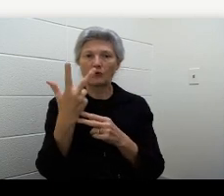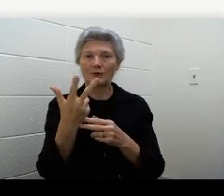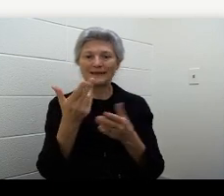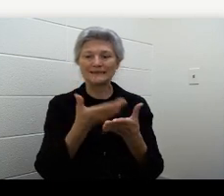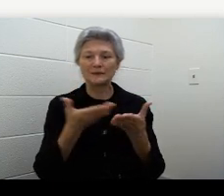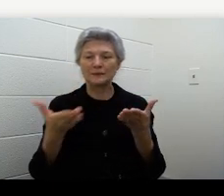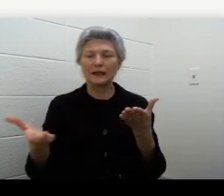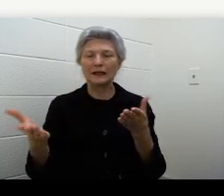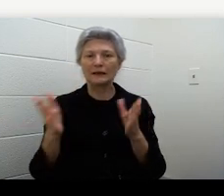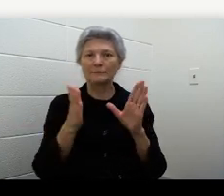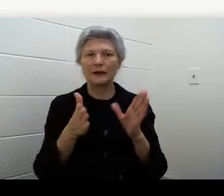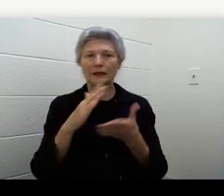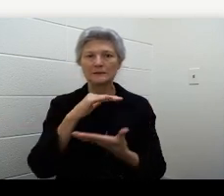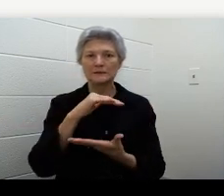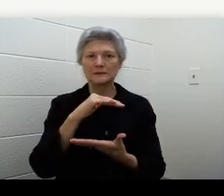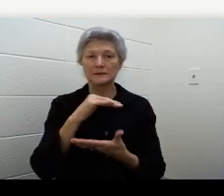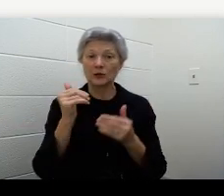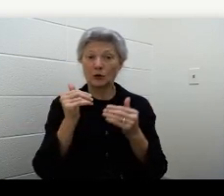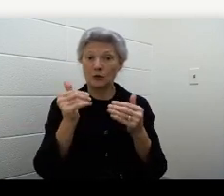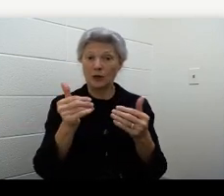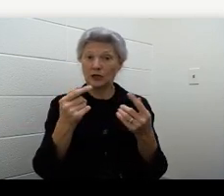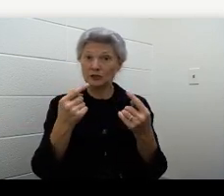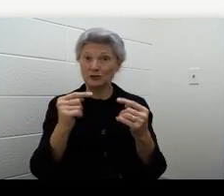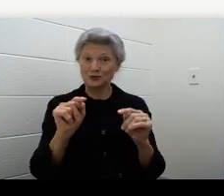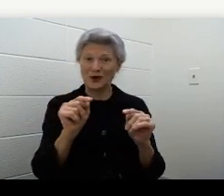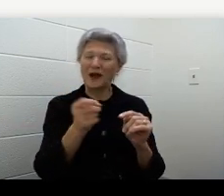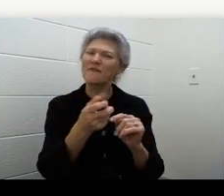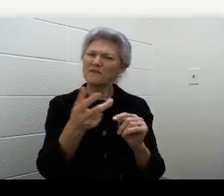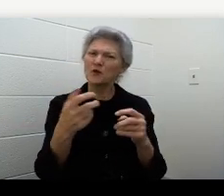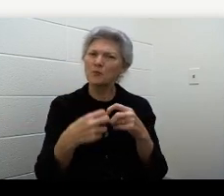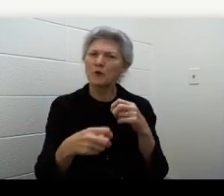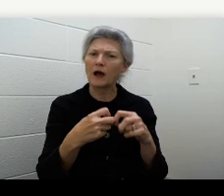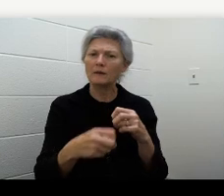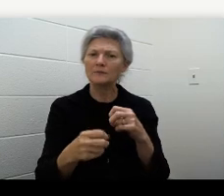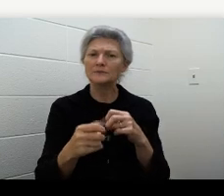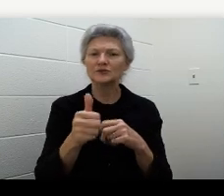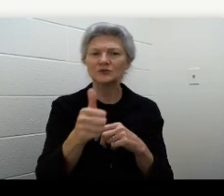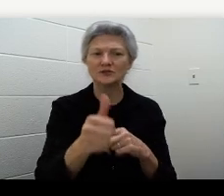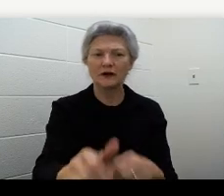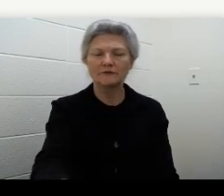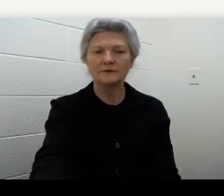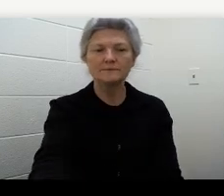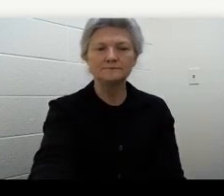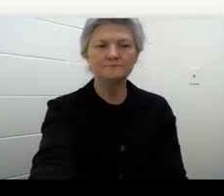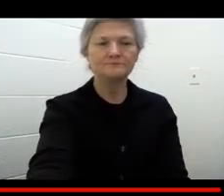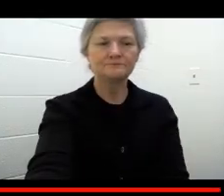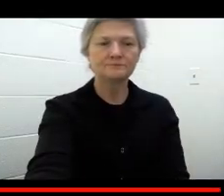supply boxes. Go ahead and try a couple problems on your own.